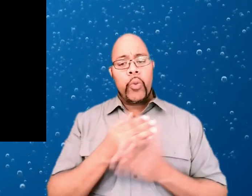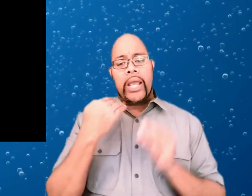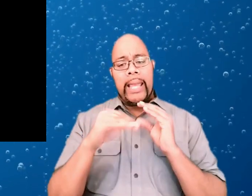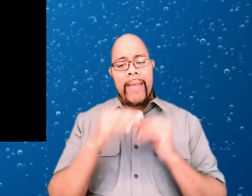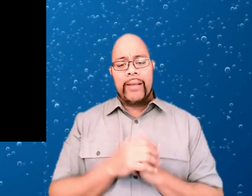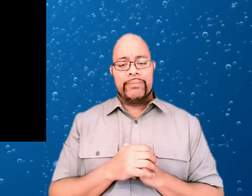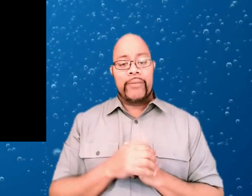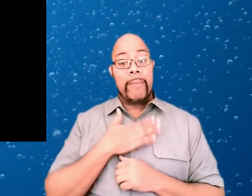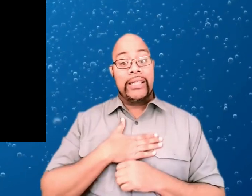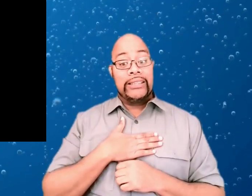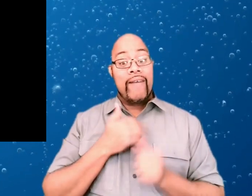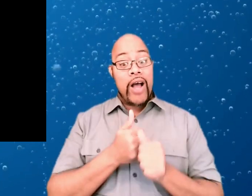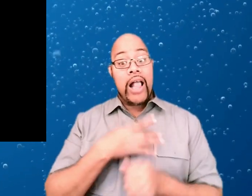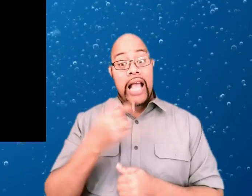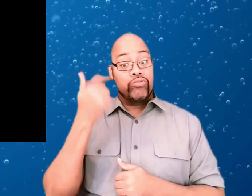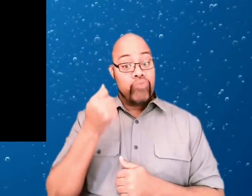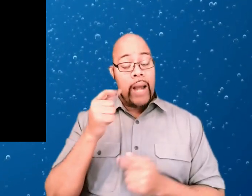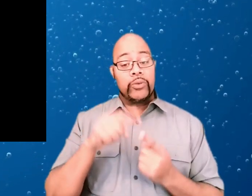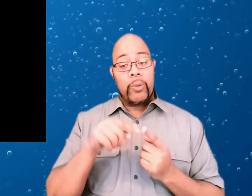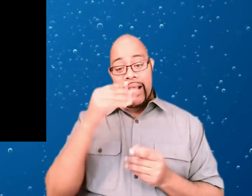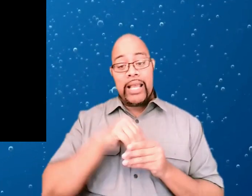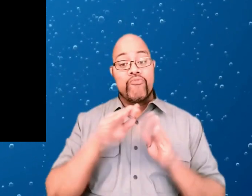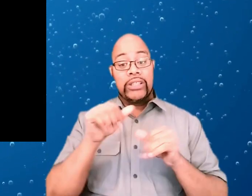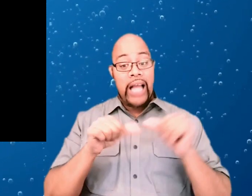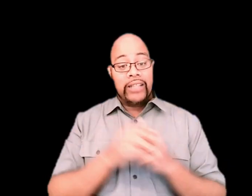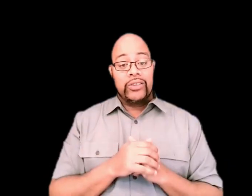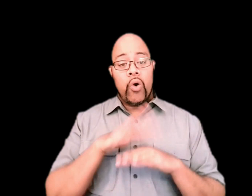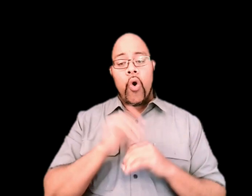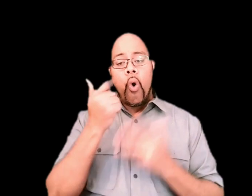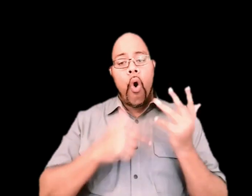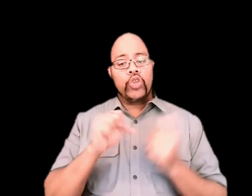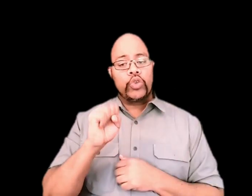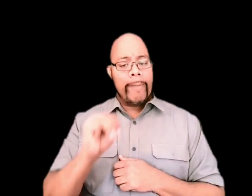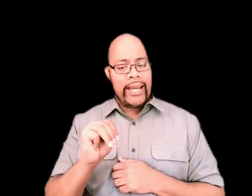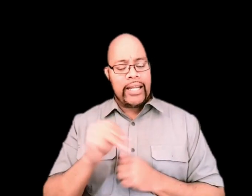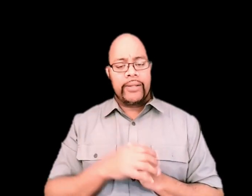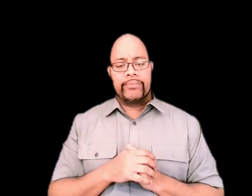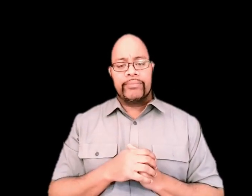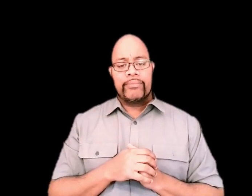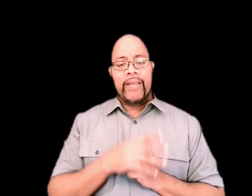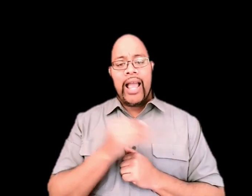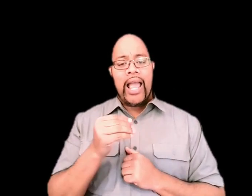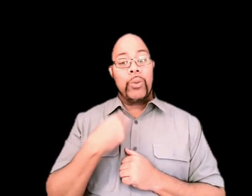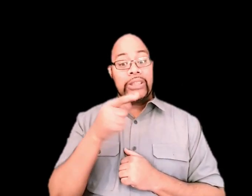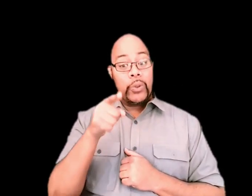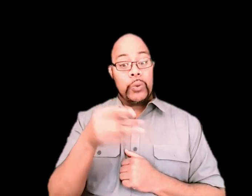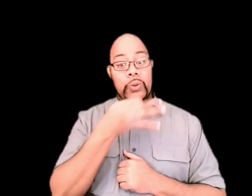me by email. Please follow, like, and subscribe Black and Marine Science on all social media handles,